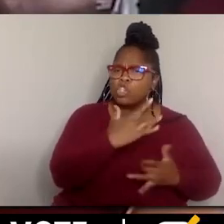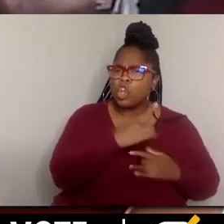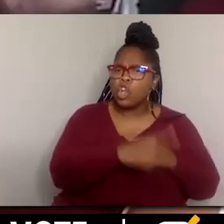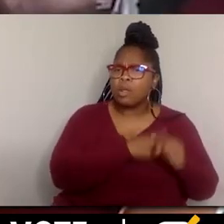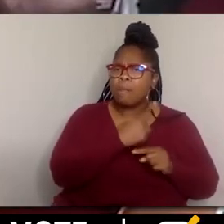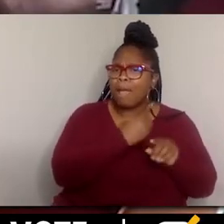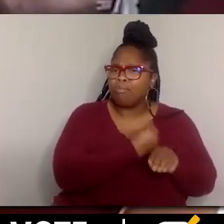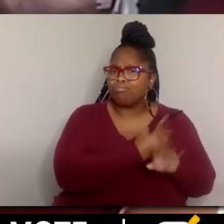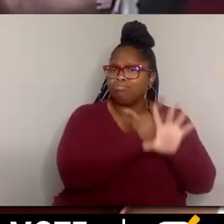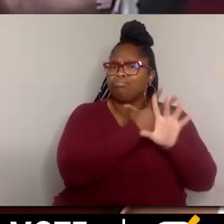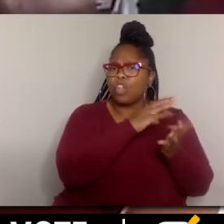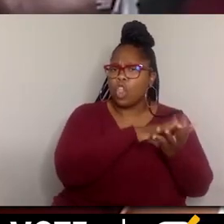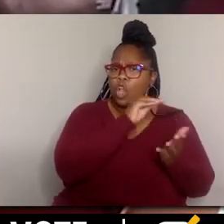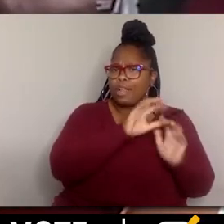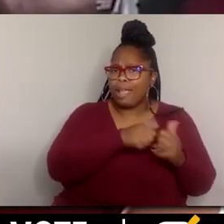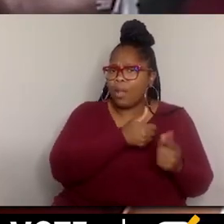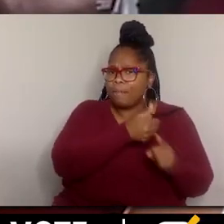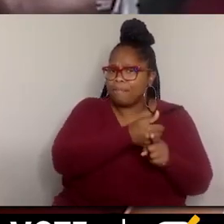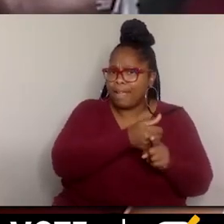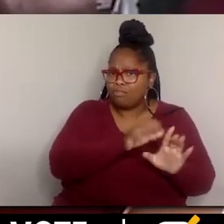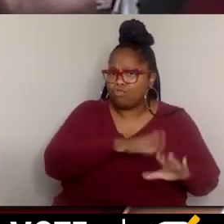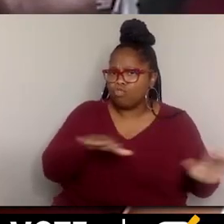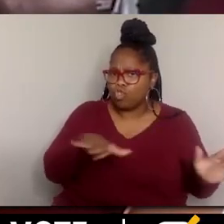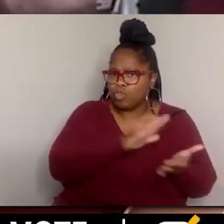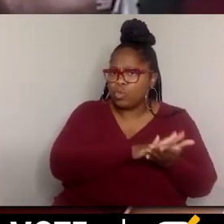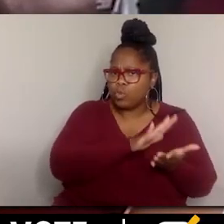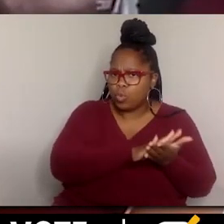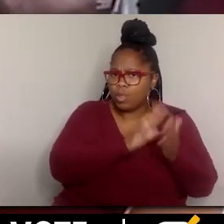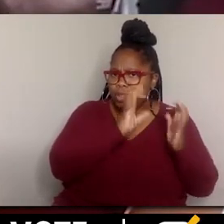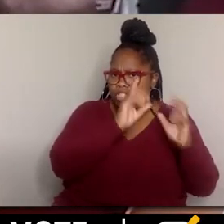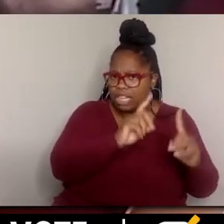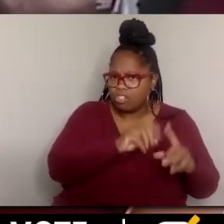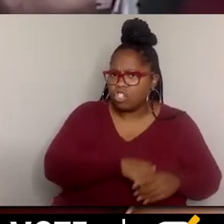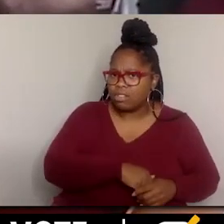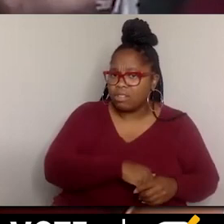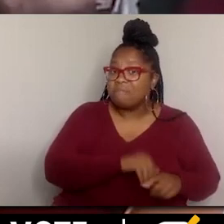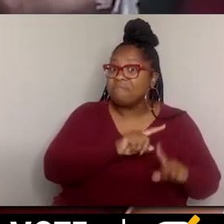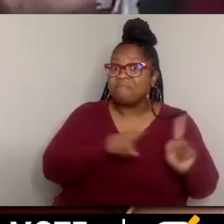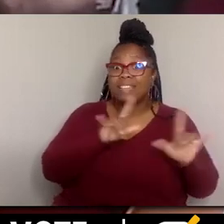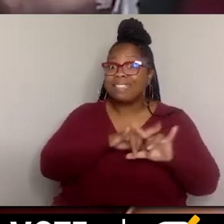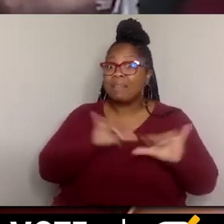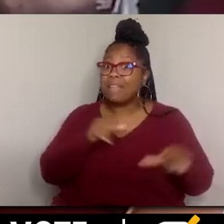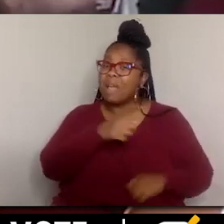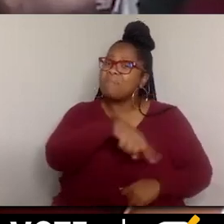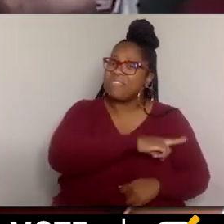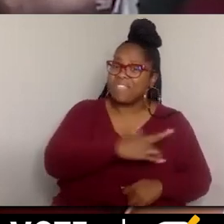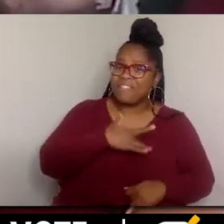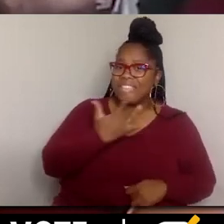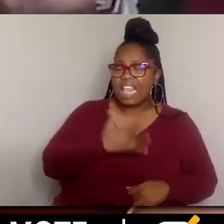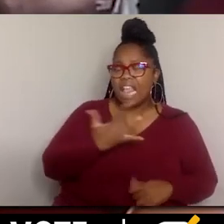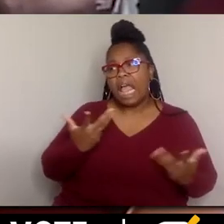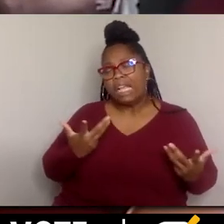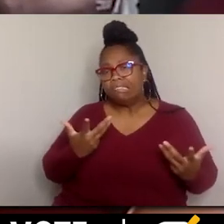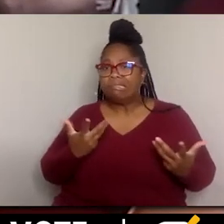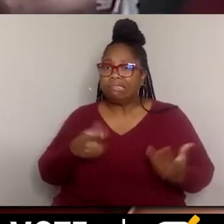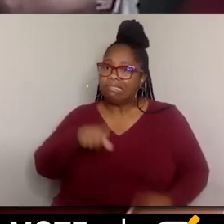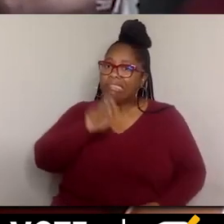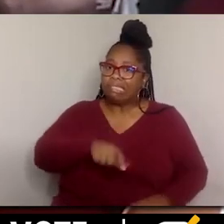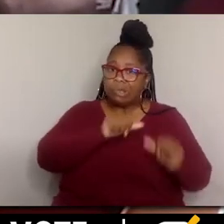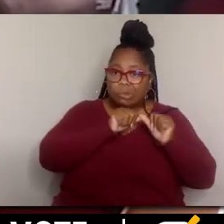schooling, they are also the most likely to consider it necessary for the next school